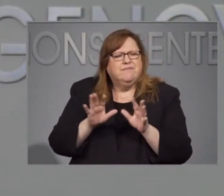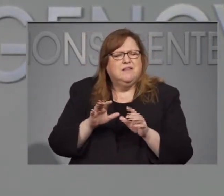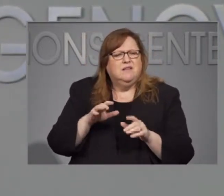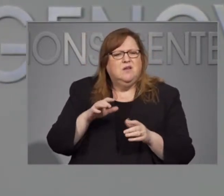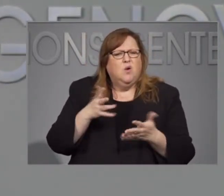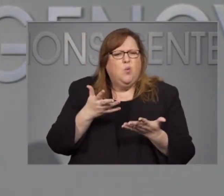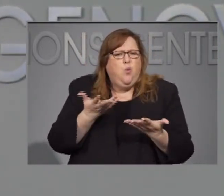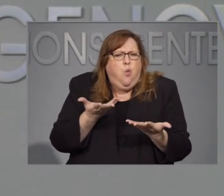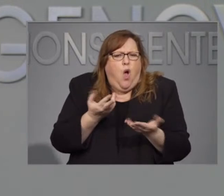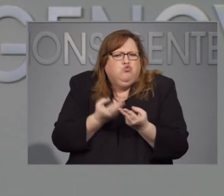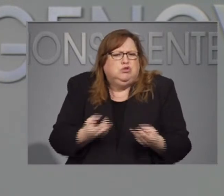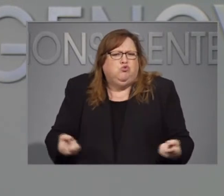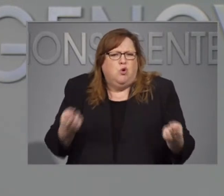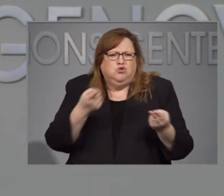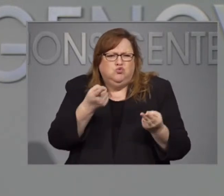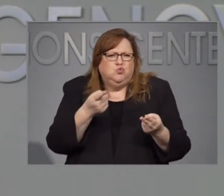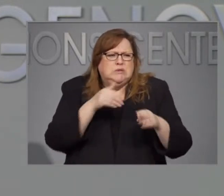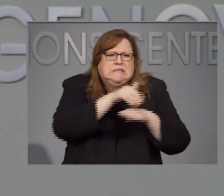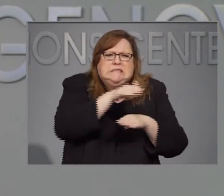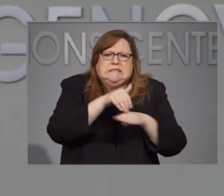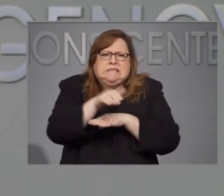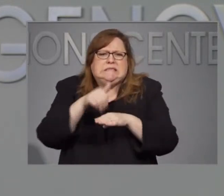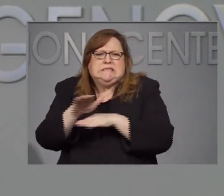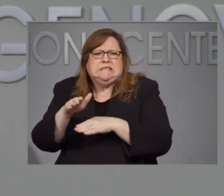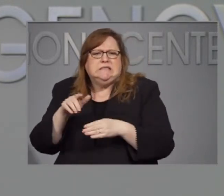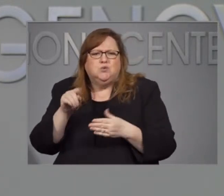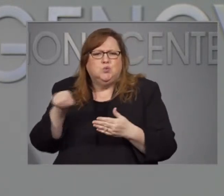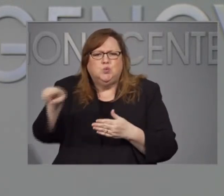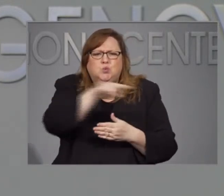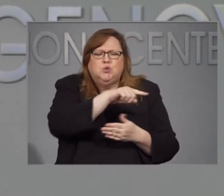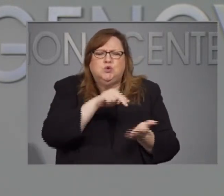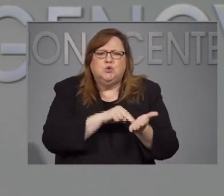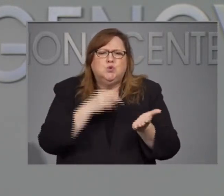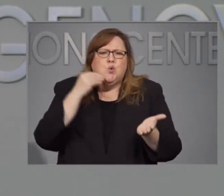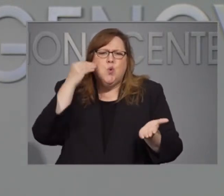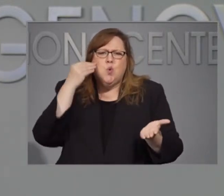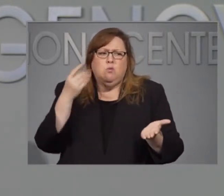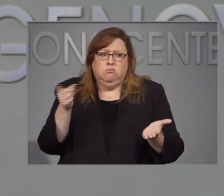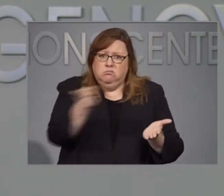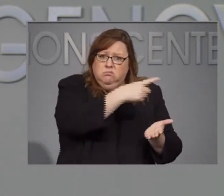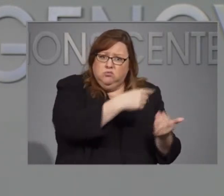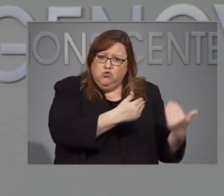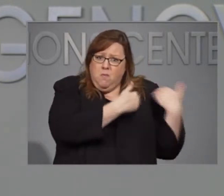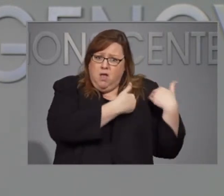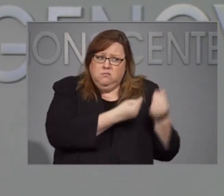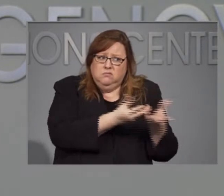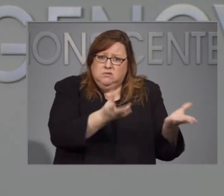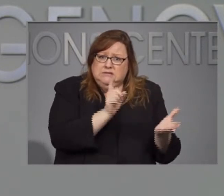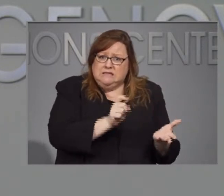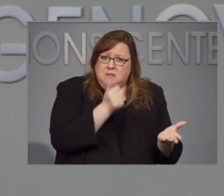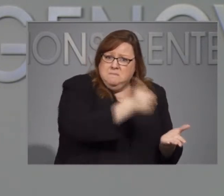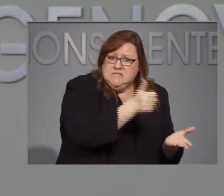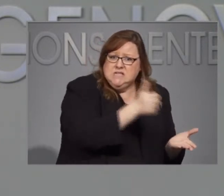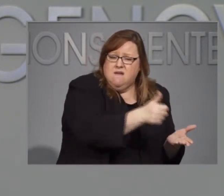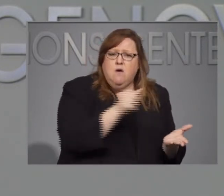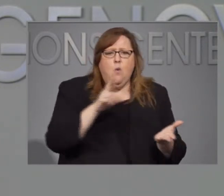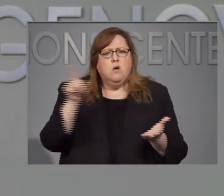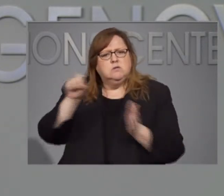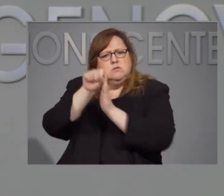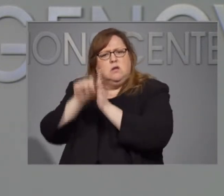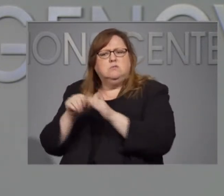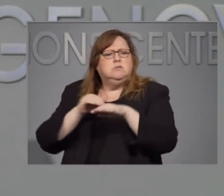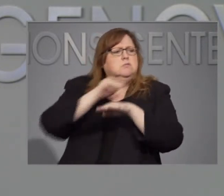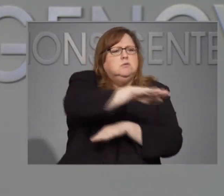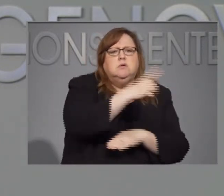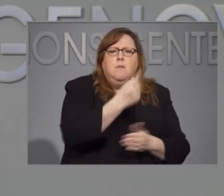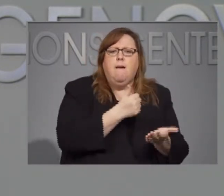teams or if they're responsible to do that testing on their own. And my follow-up question is, what infrastructure is